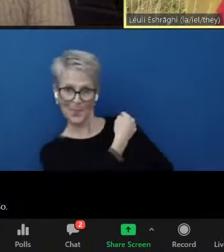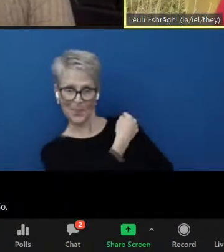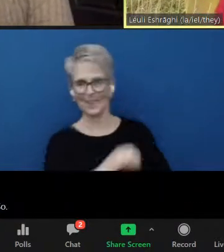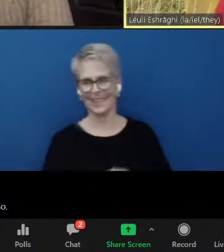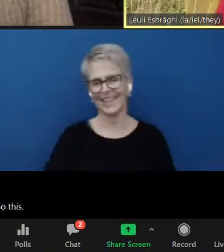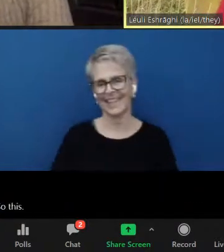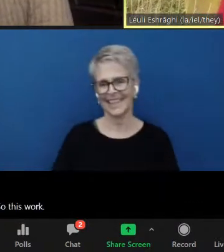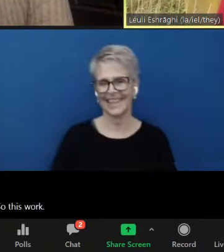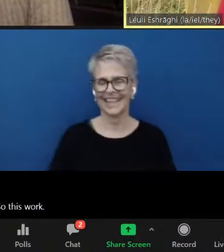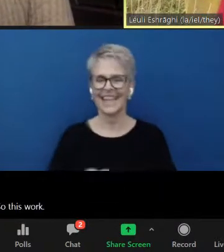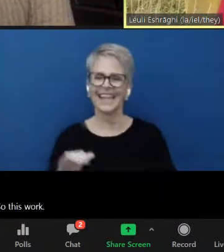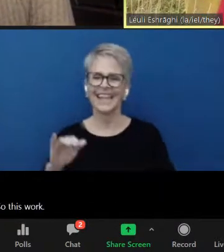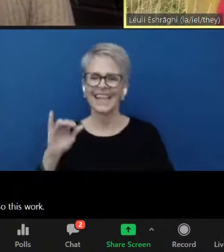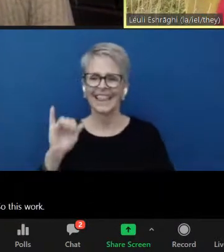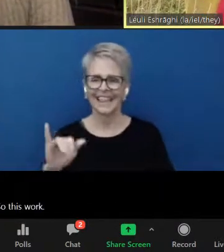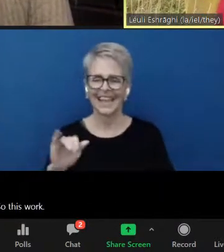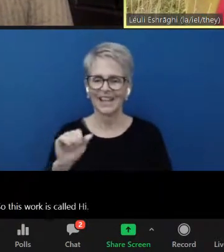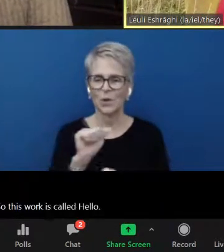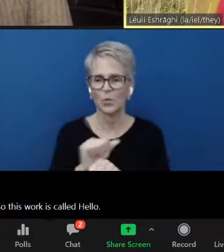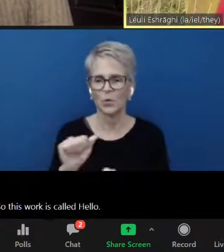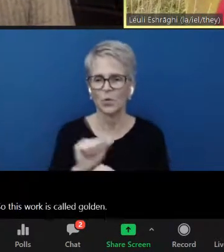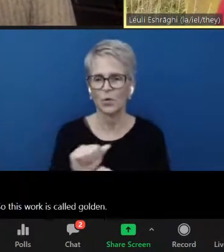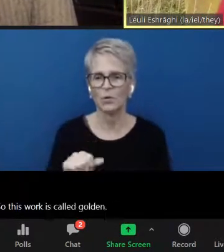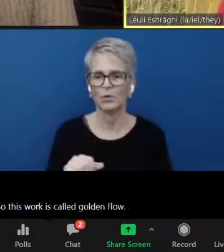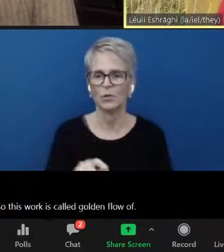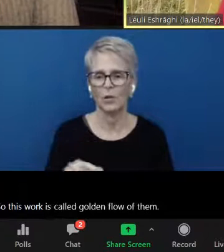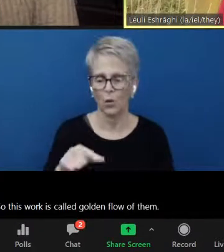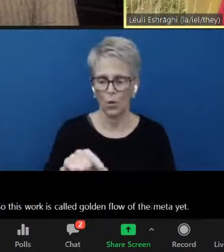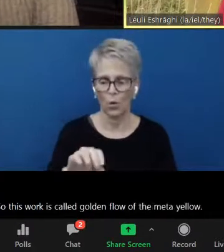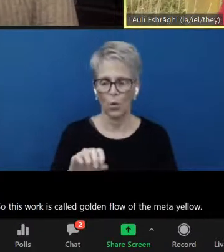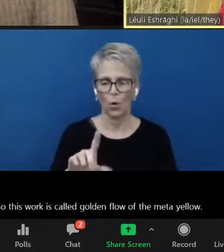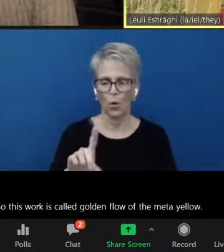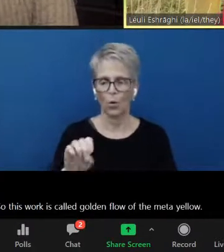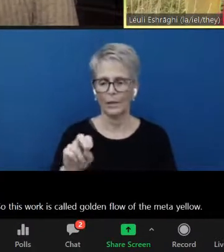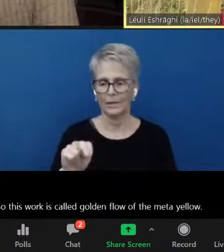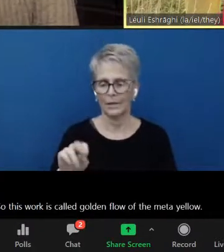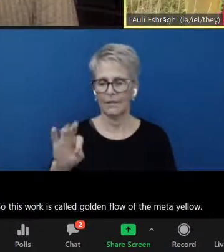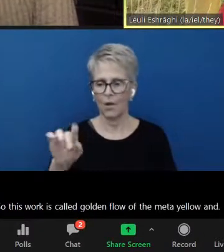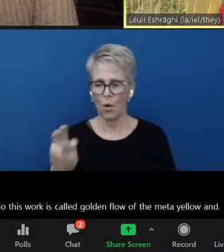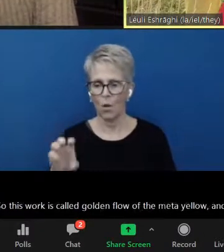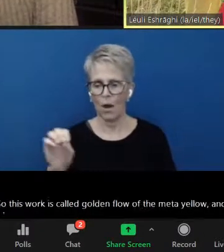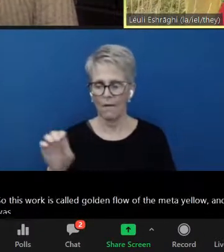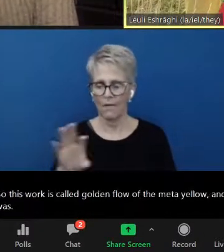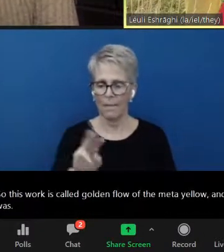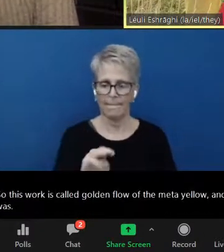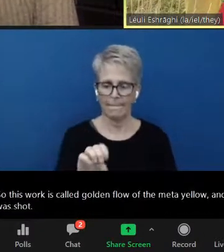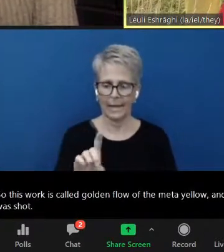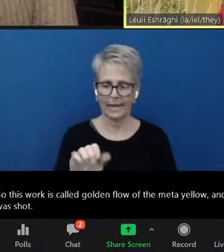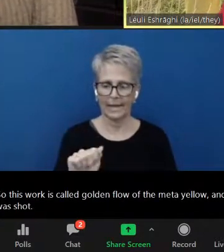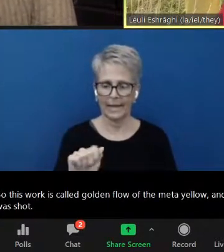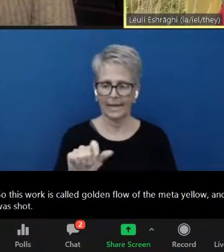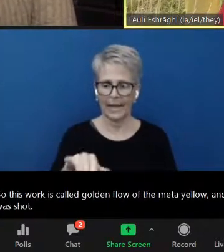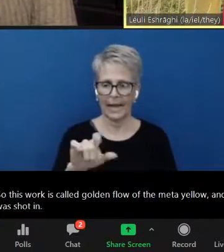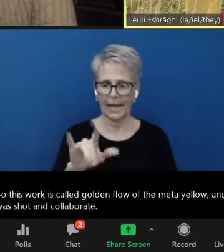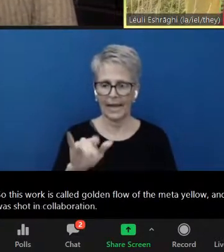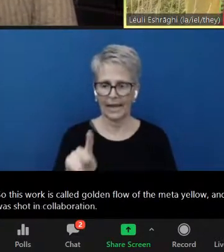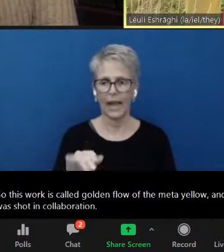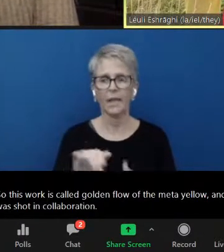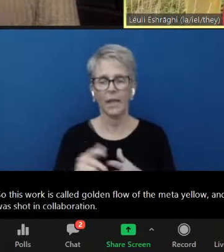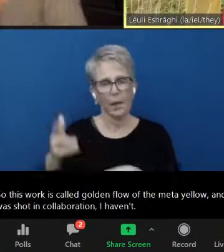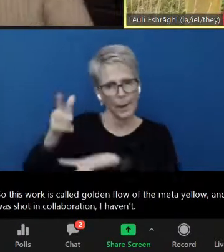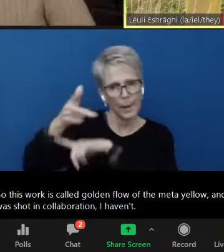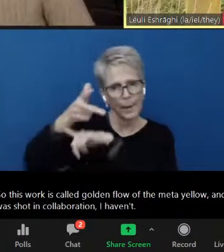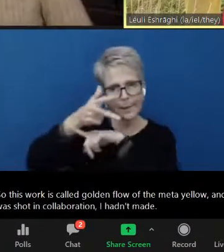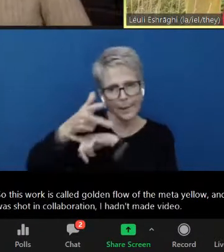So this work is called Golden Flow of the Meri Yeluk, and was shot in collaboration. I